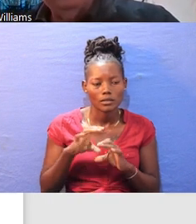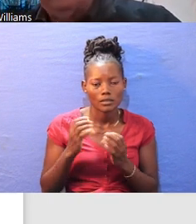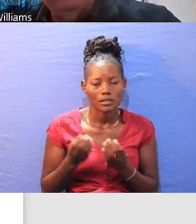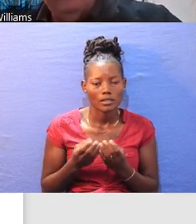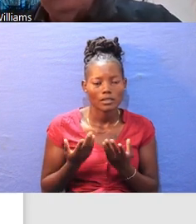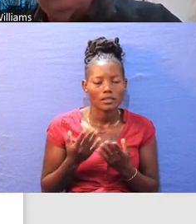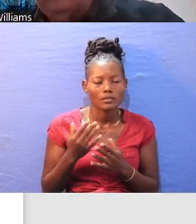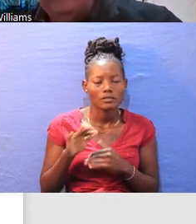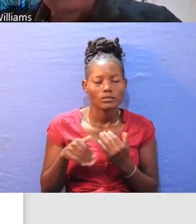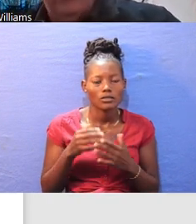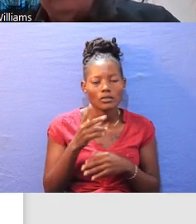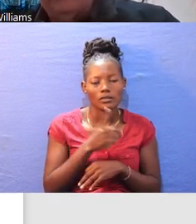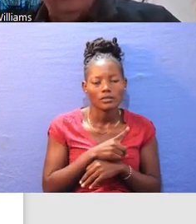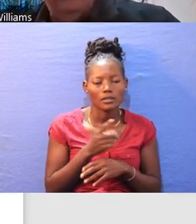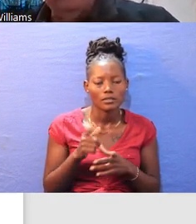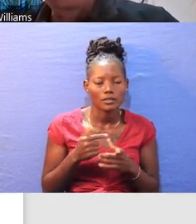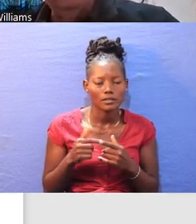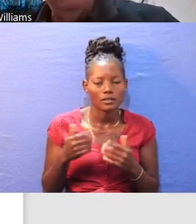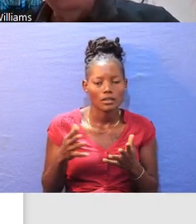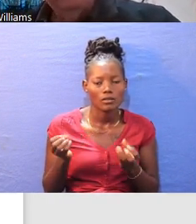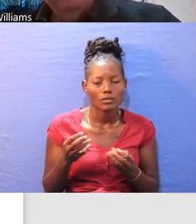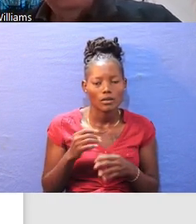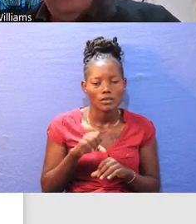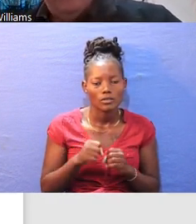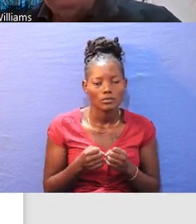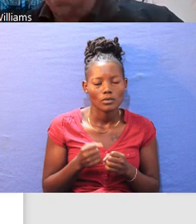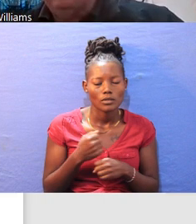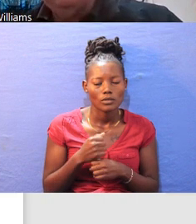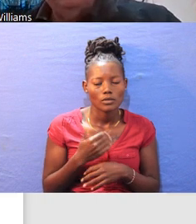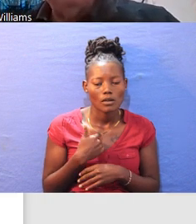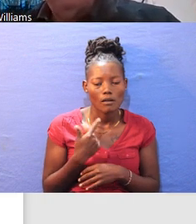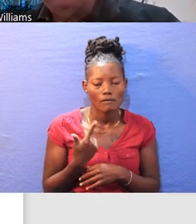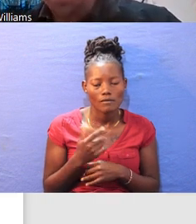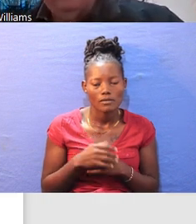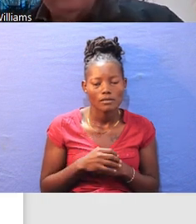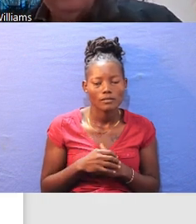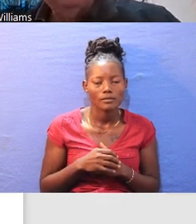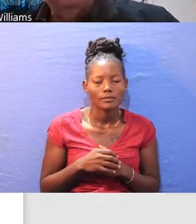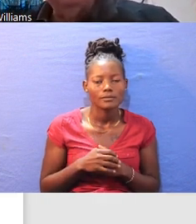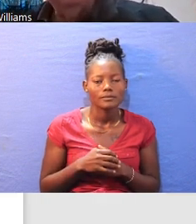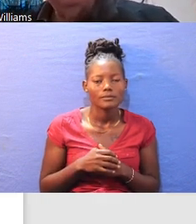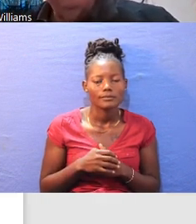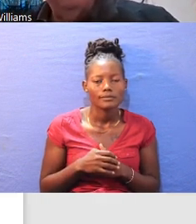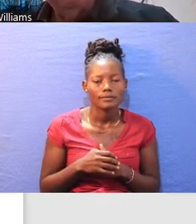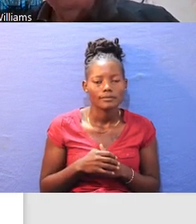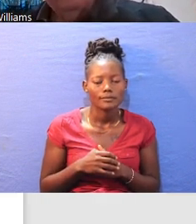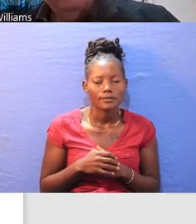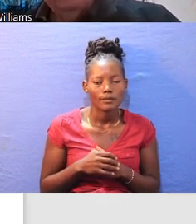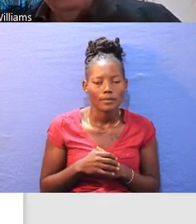for an athlete. And they've already been to class all day long, and I like breaking it up. I think they like that too.